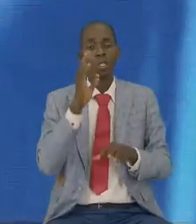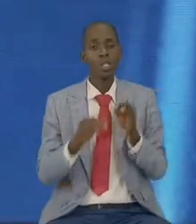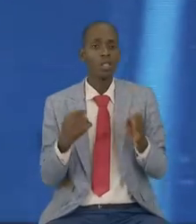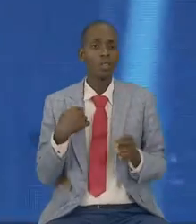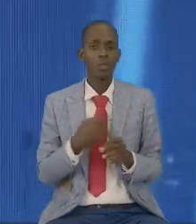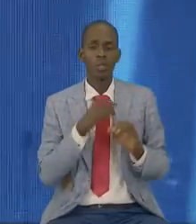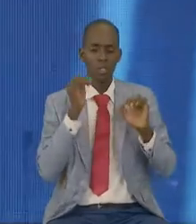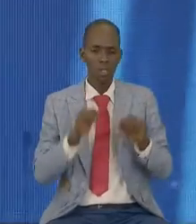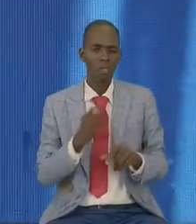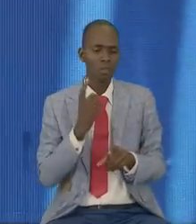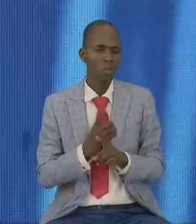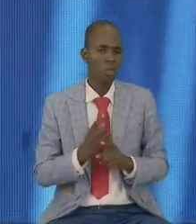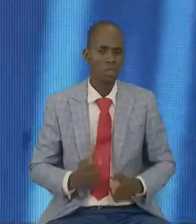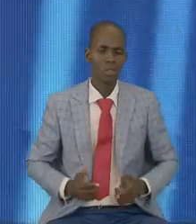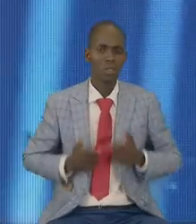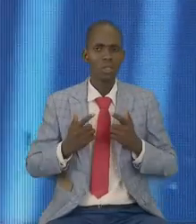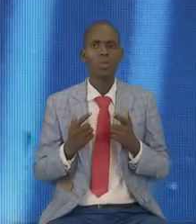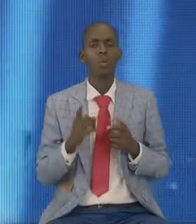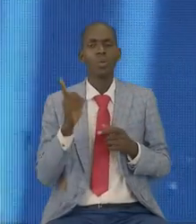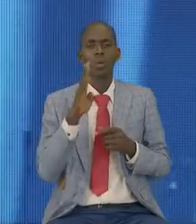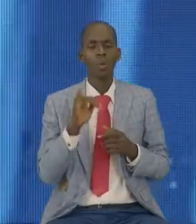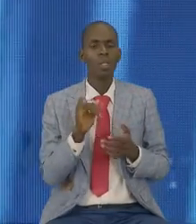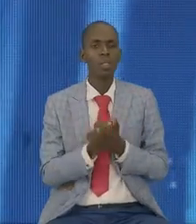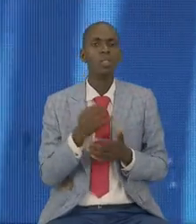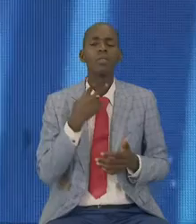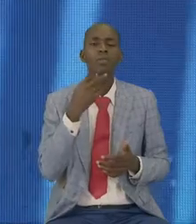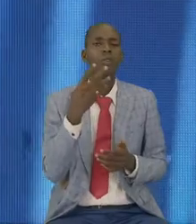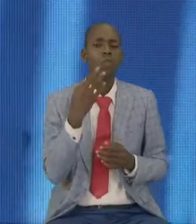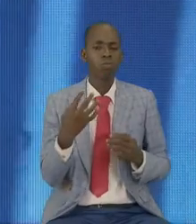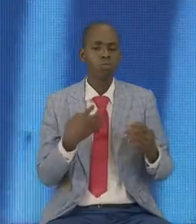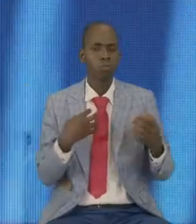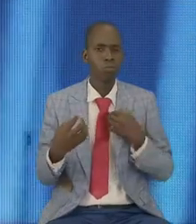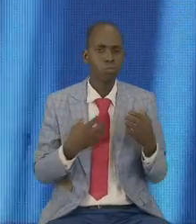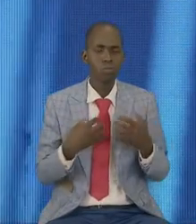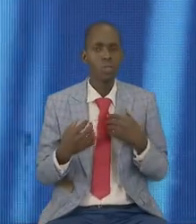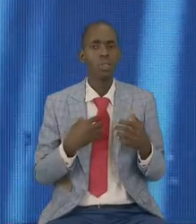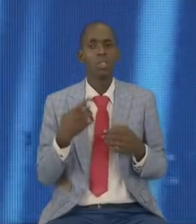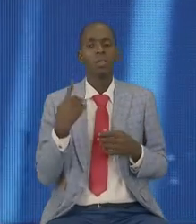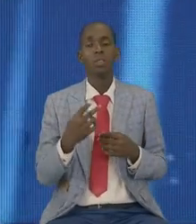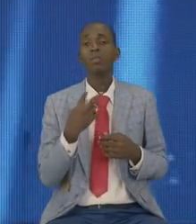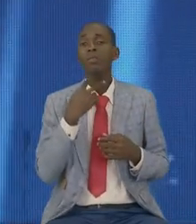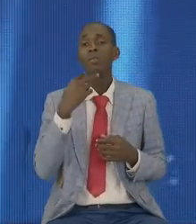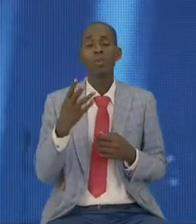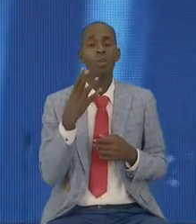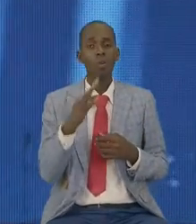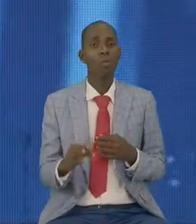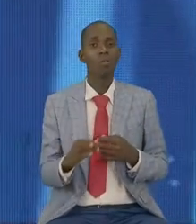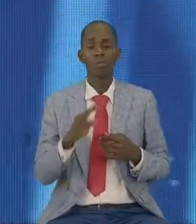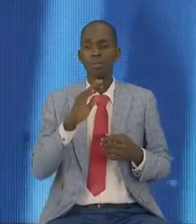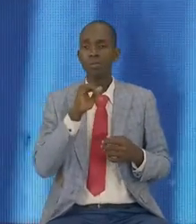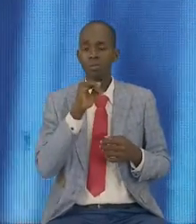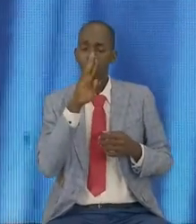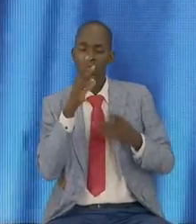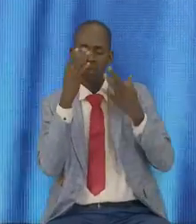a life that the voice of complaint and the voice of murmuring and the voice of grumbling is never